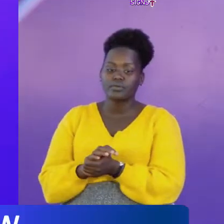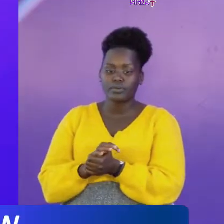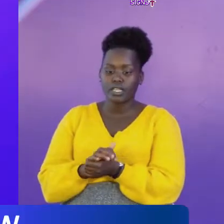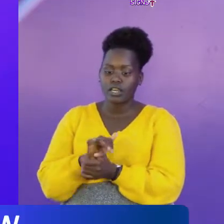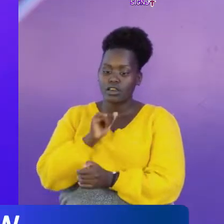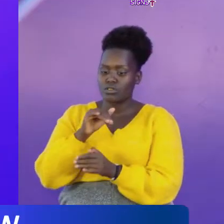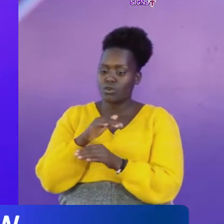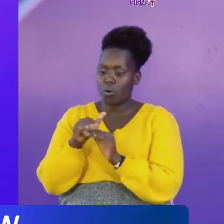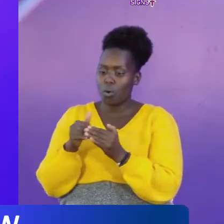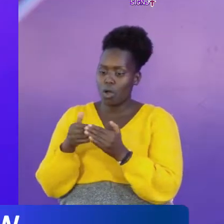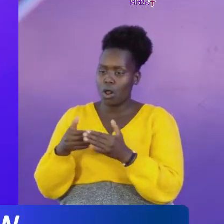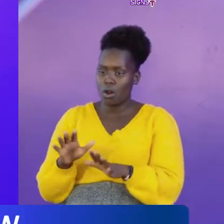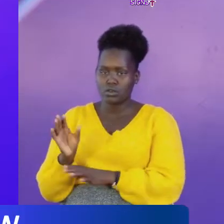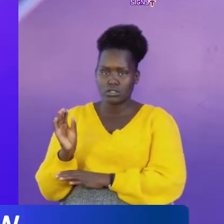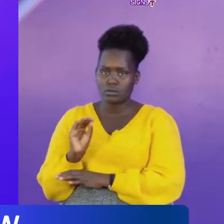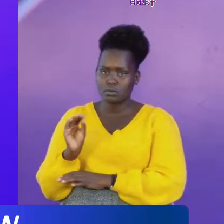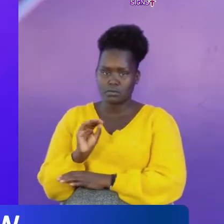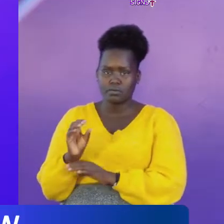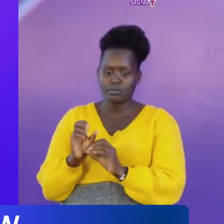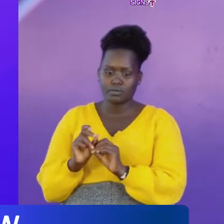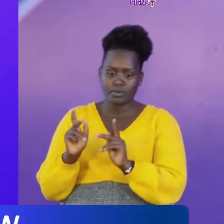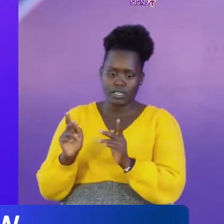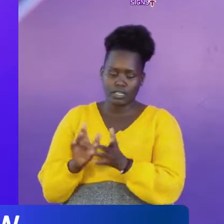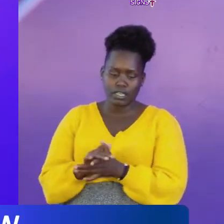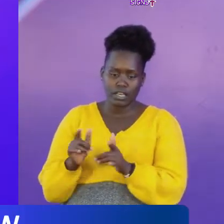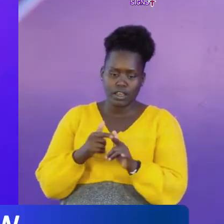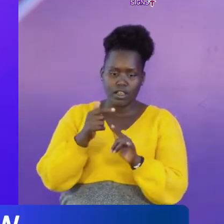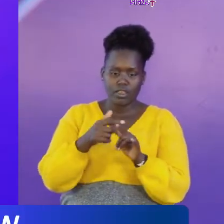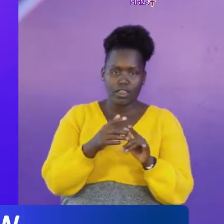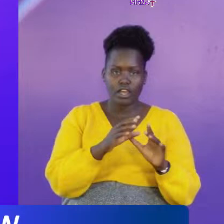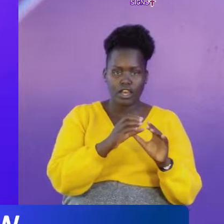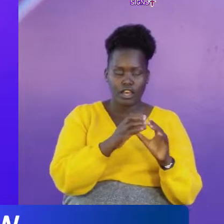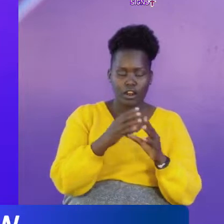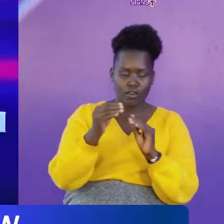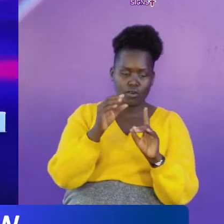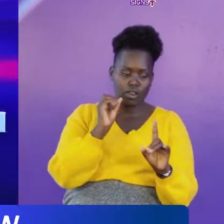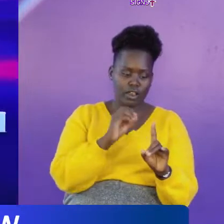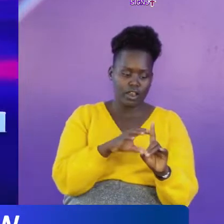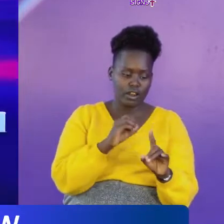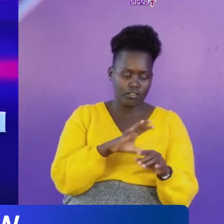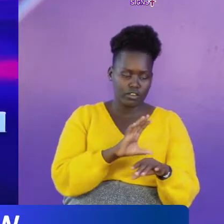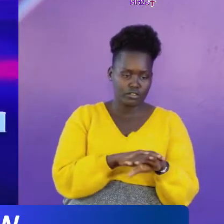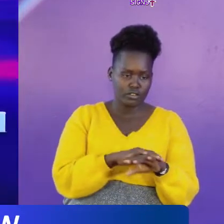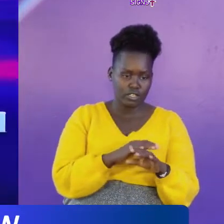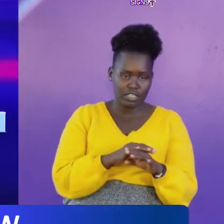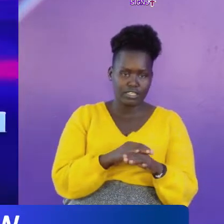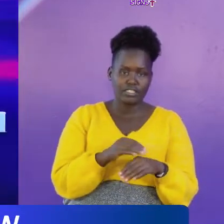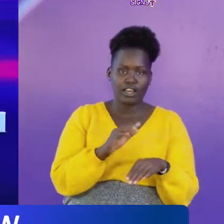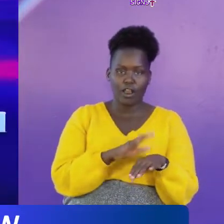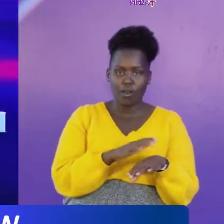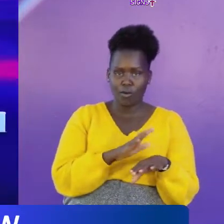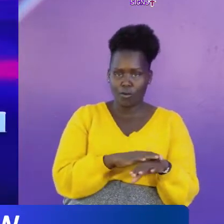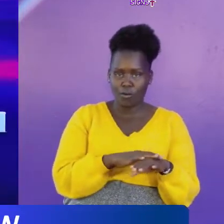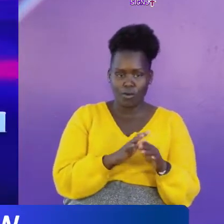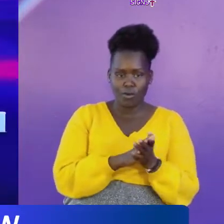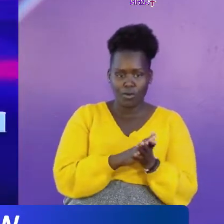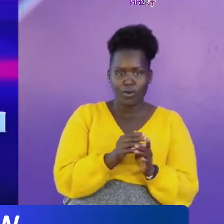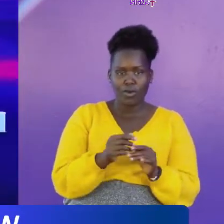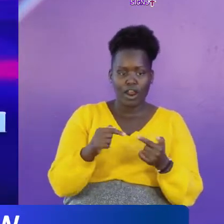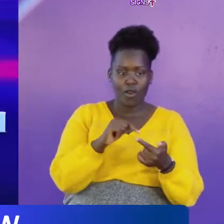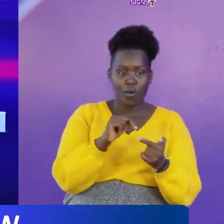all lost. Yeah. Yeah. All right. Then go advise Mr. Okiya Omtata to get a proper running mate, because him